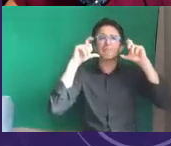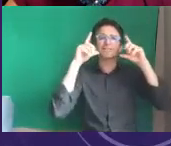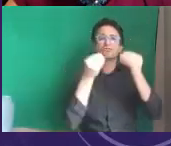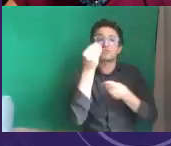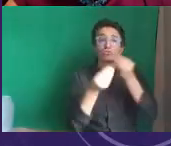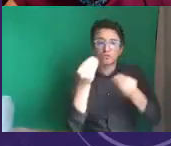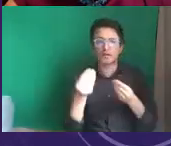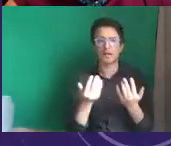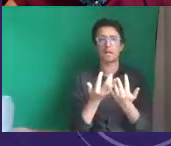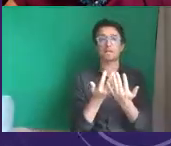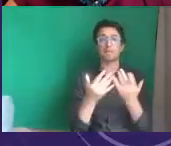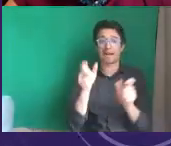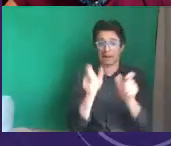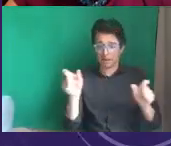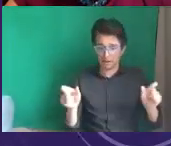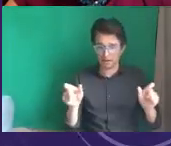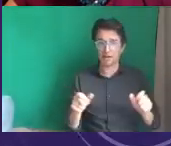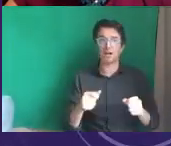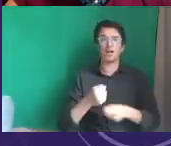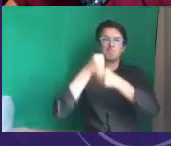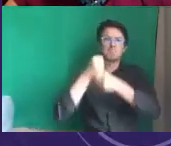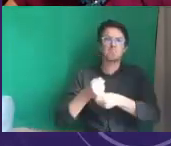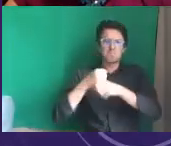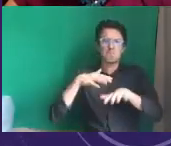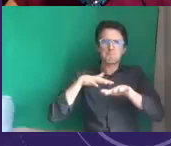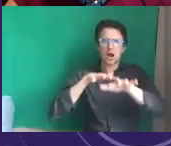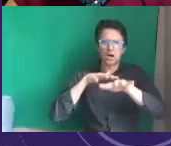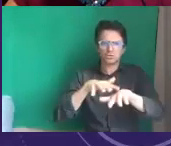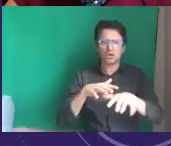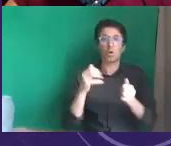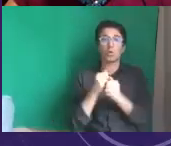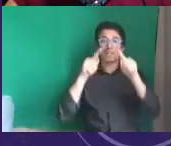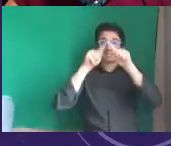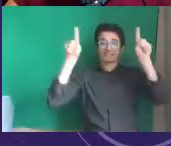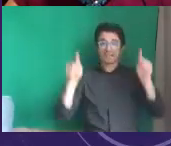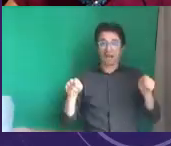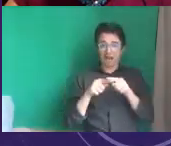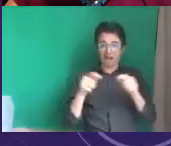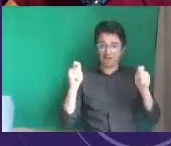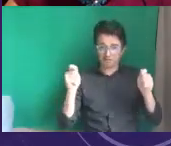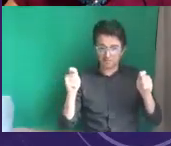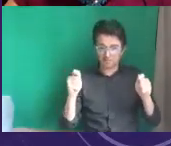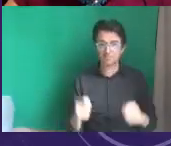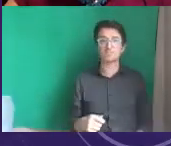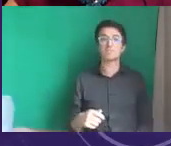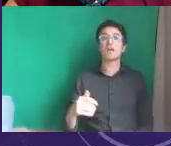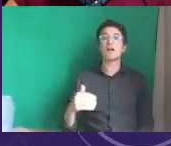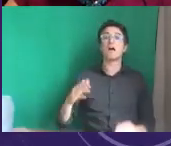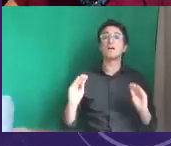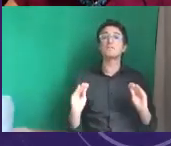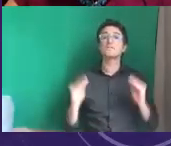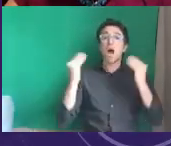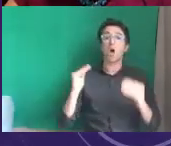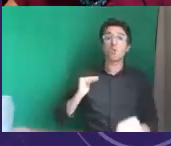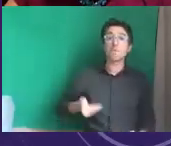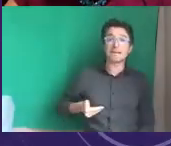up, and this is 100 characters. Alt text needs to be subjective, and the person